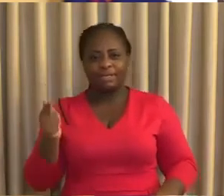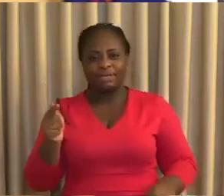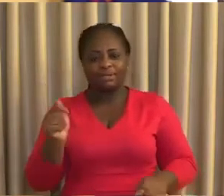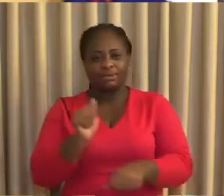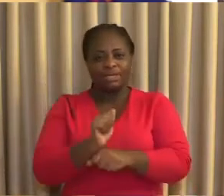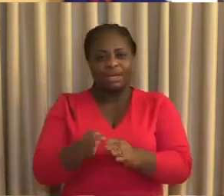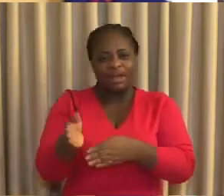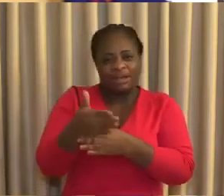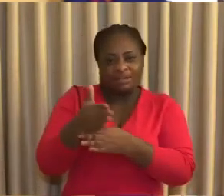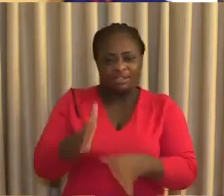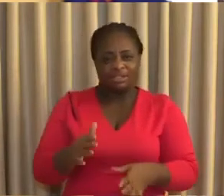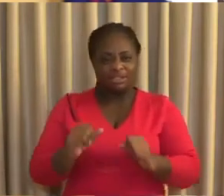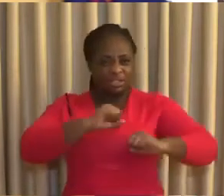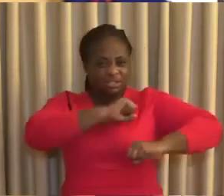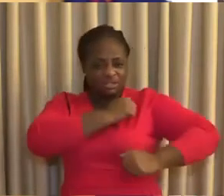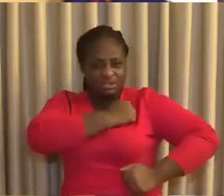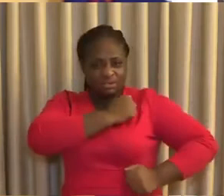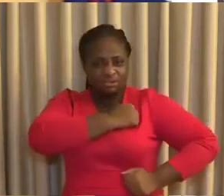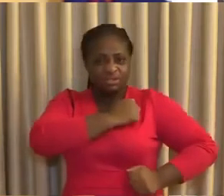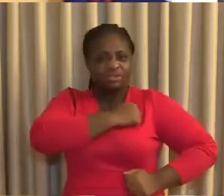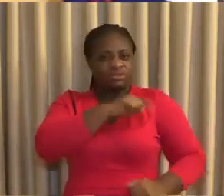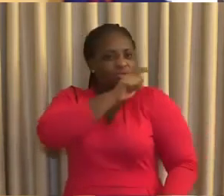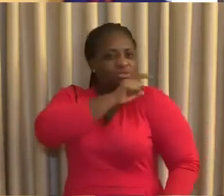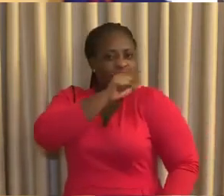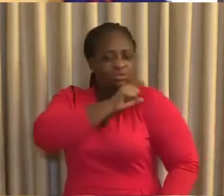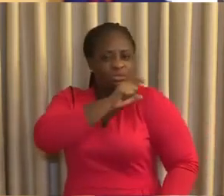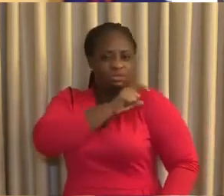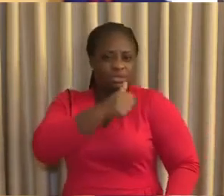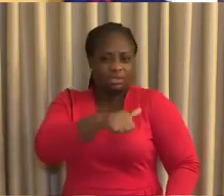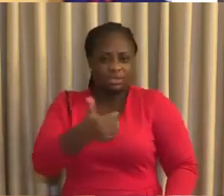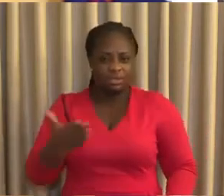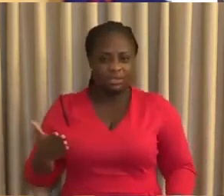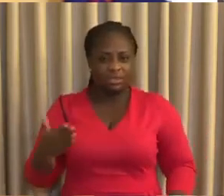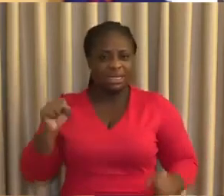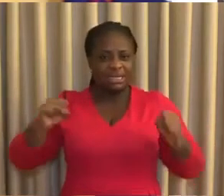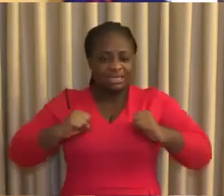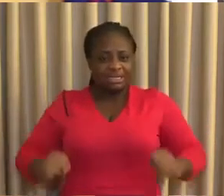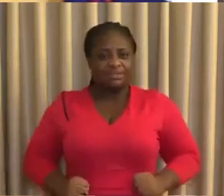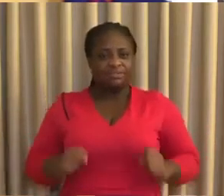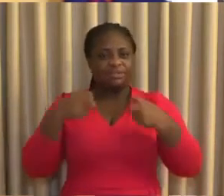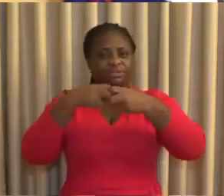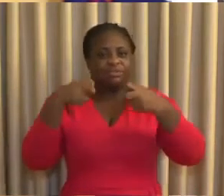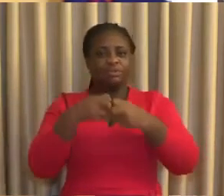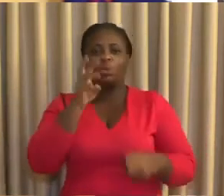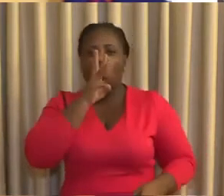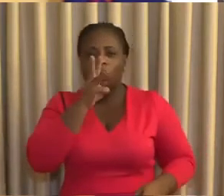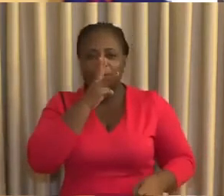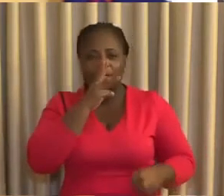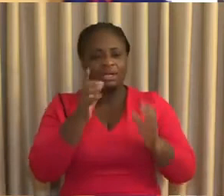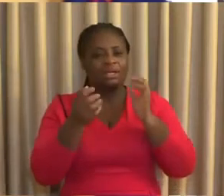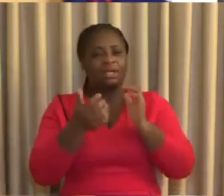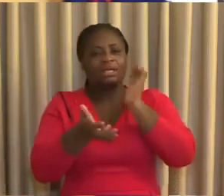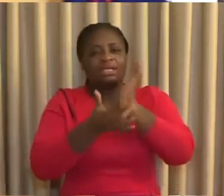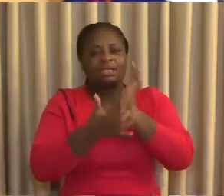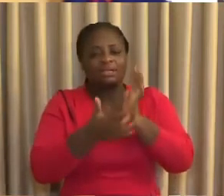agencies assigned lawful duties. Staff of electricity, water, telecommunications, e-commerce, and